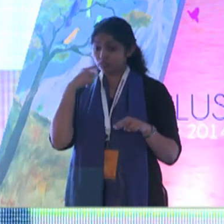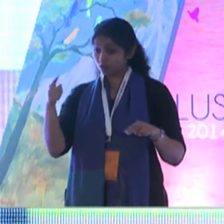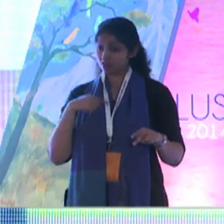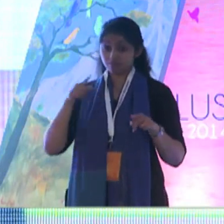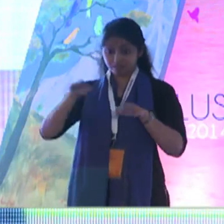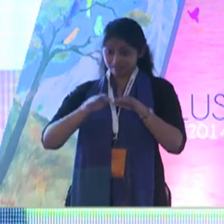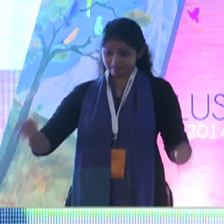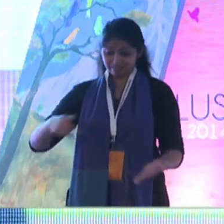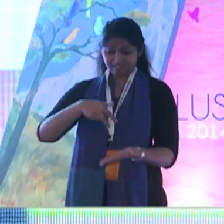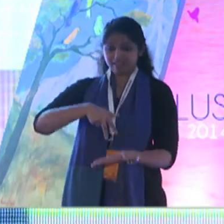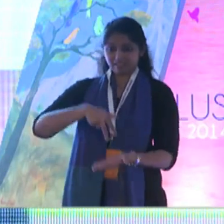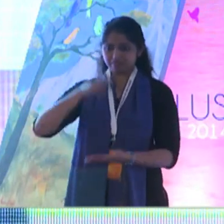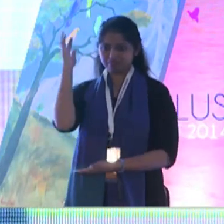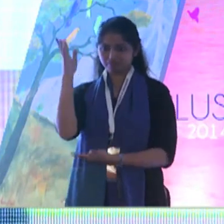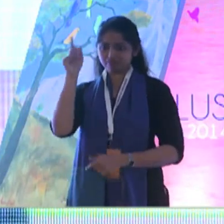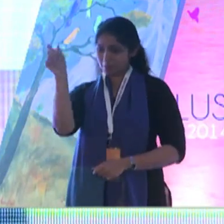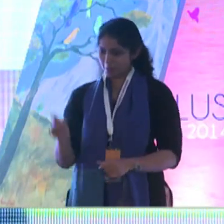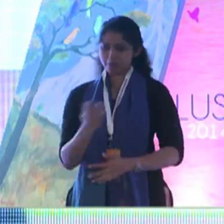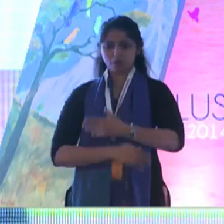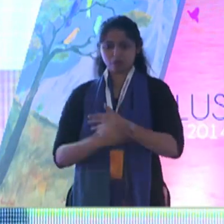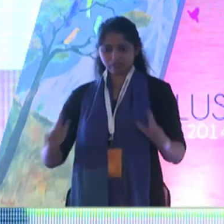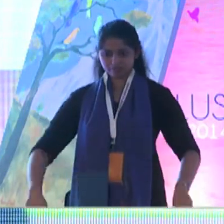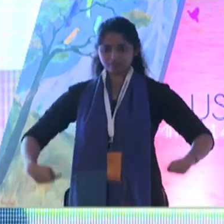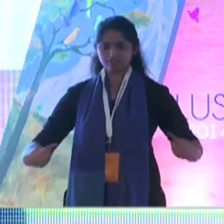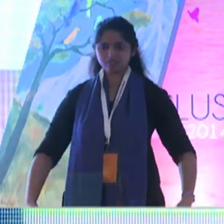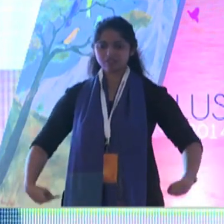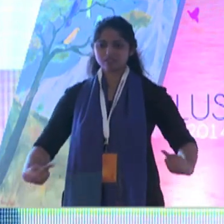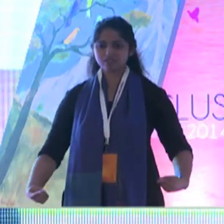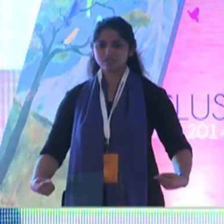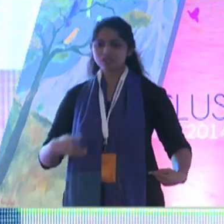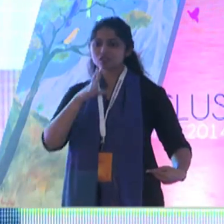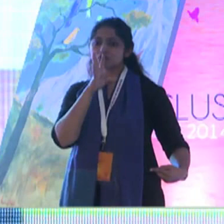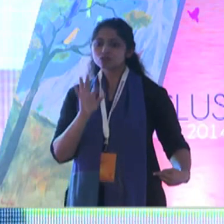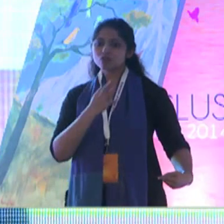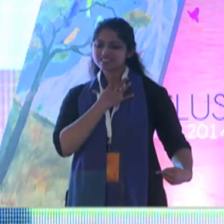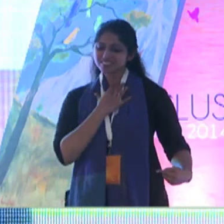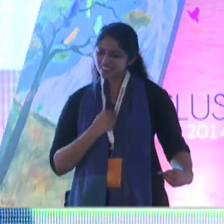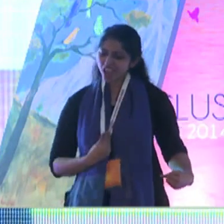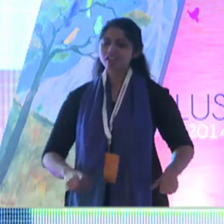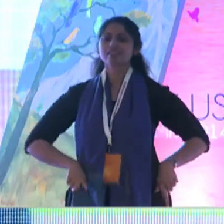said, you must say this, that people on wheelchairs have a cumbersome and sad life.